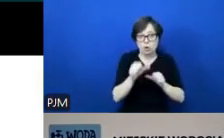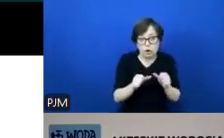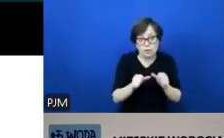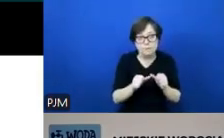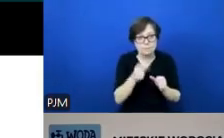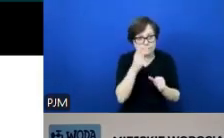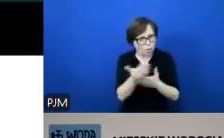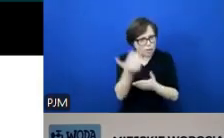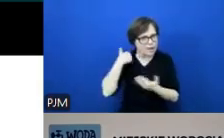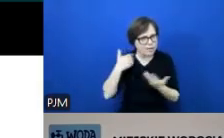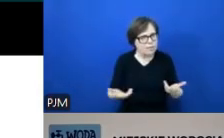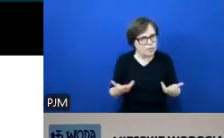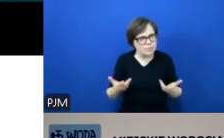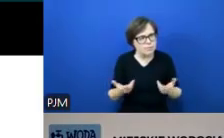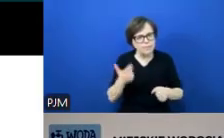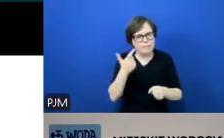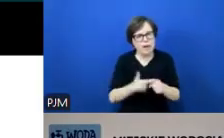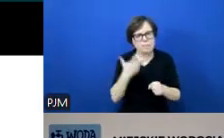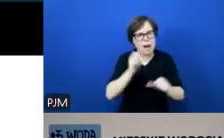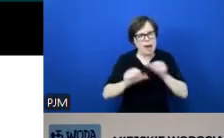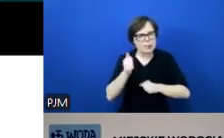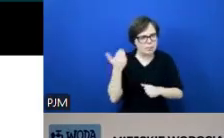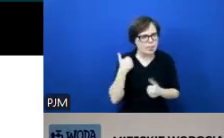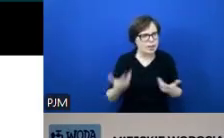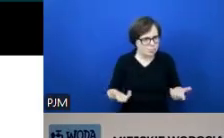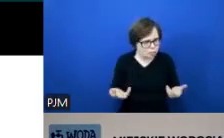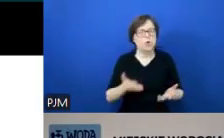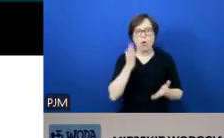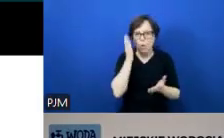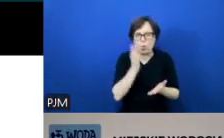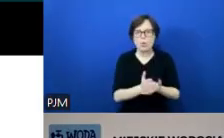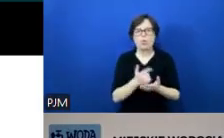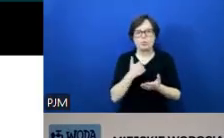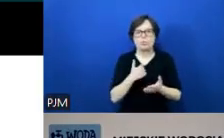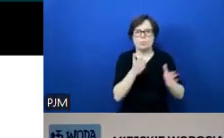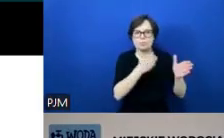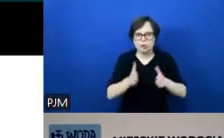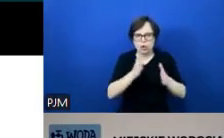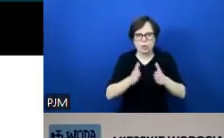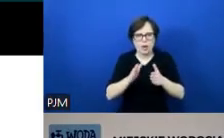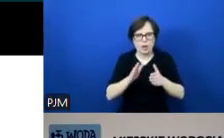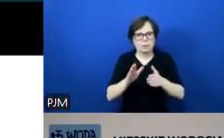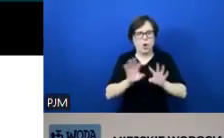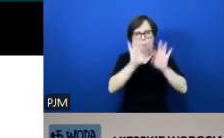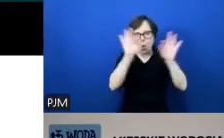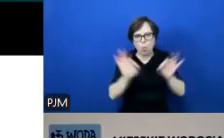first step. So quite a long time ago, 25 years ago, we